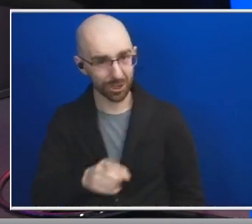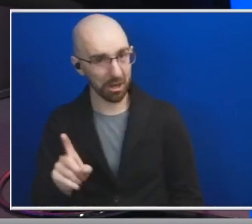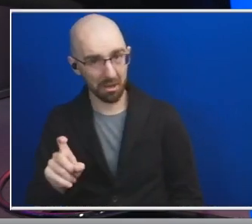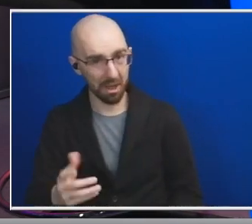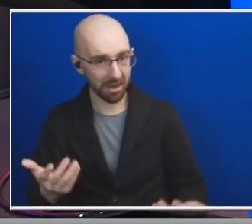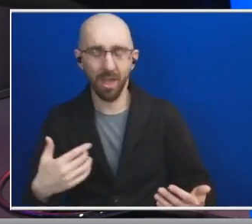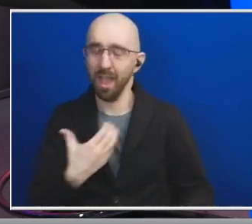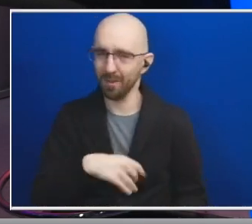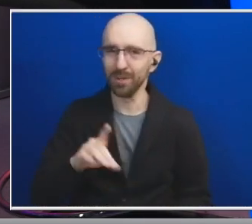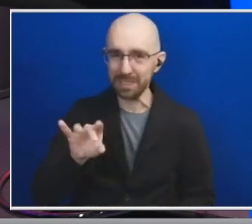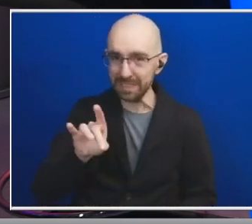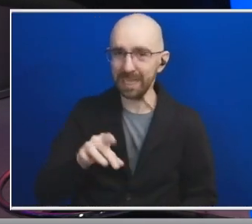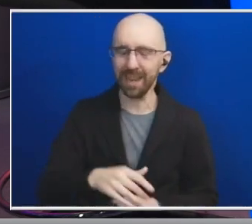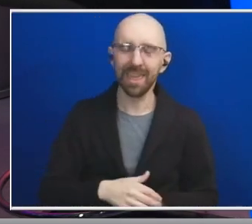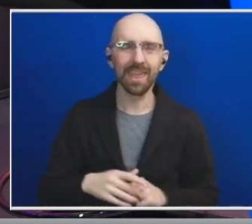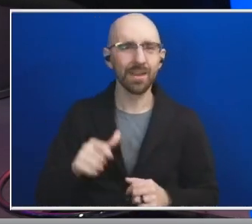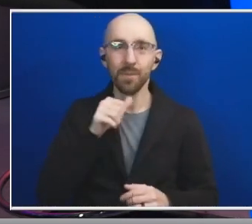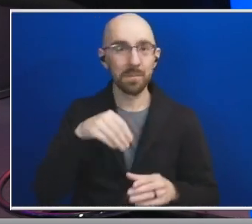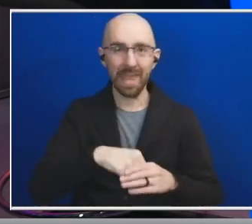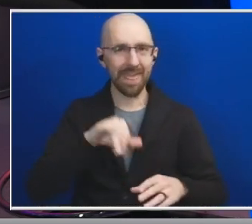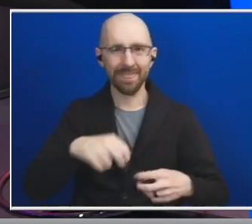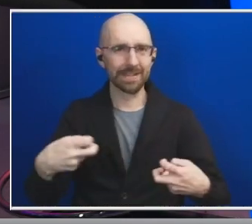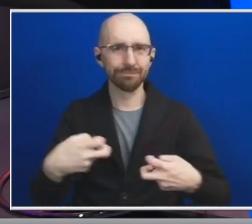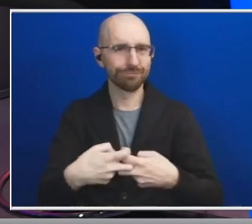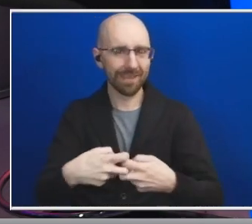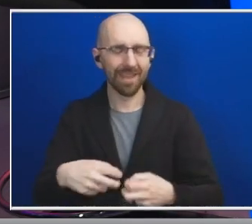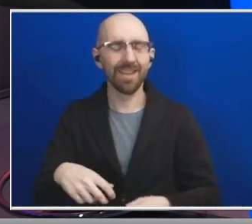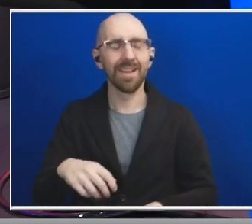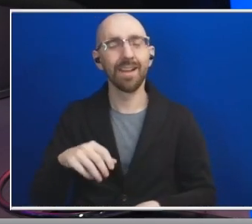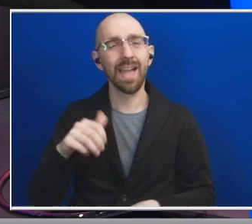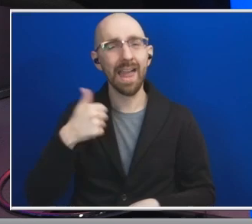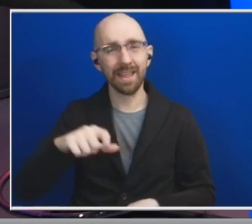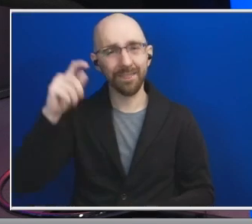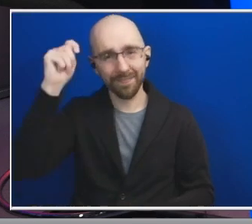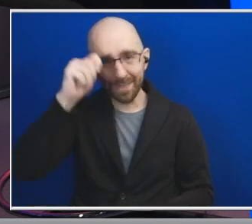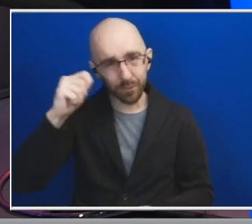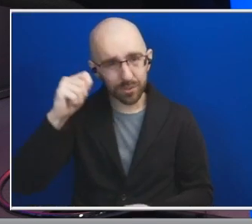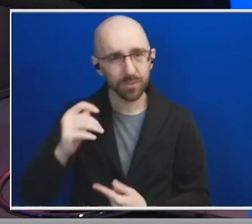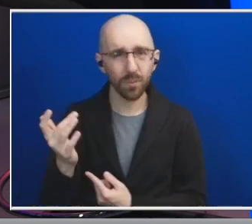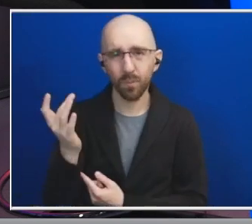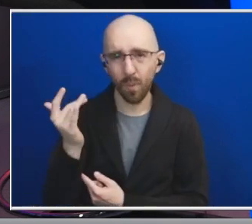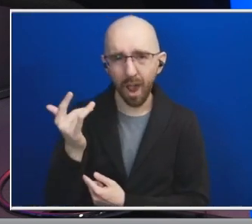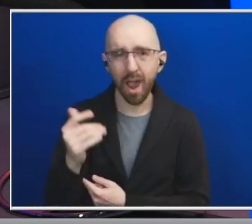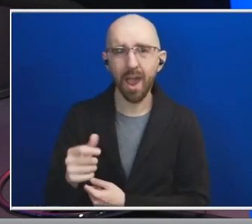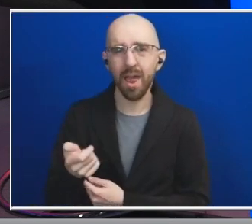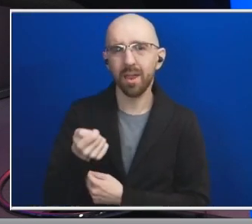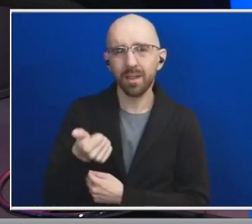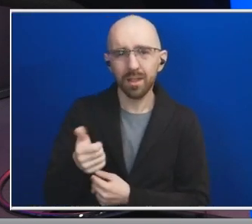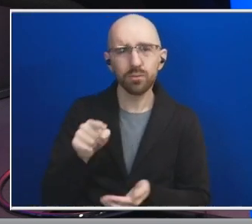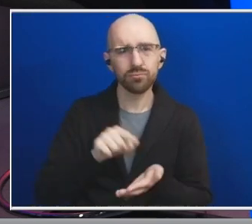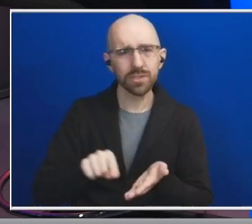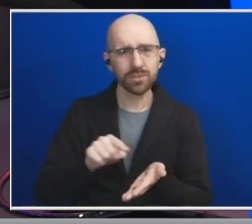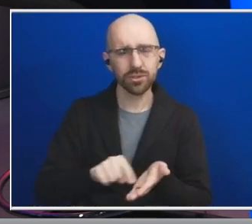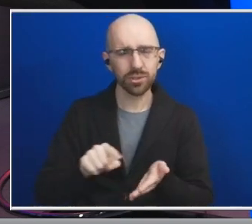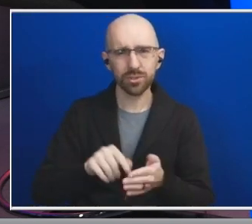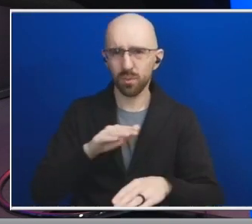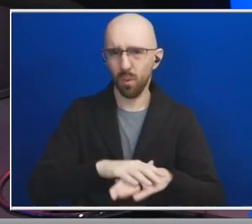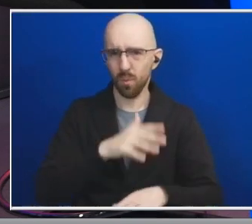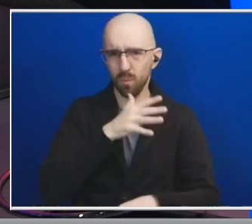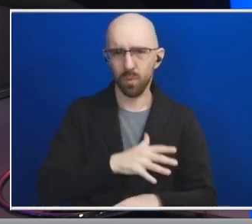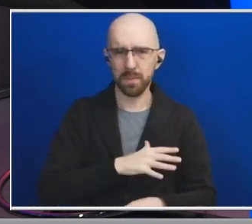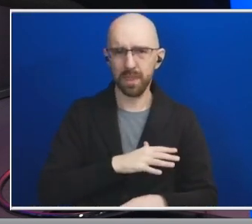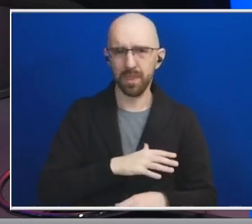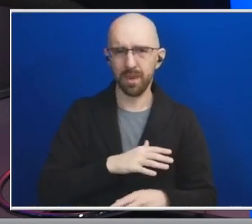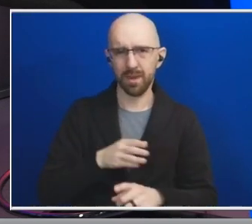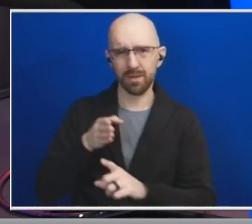We wouldn't be in this predicament. But any theories on why so little of the research has been centered around women